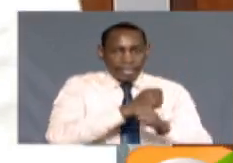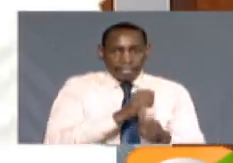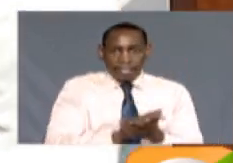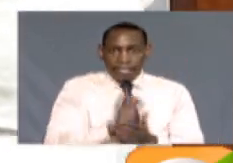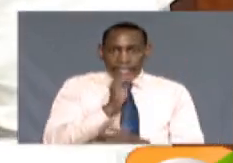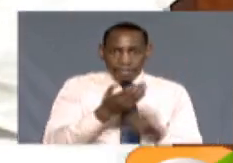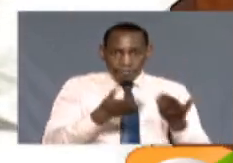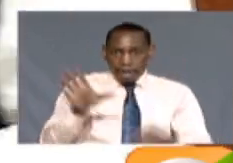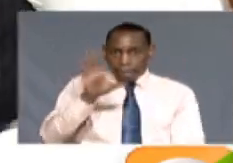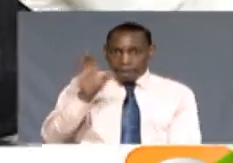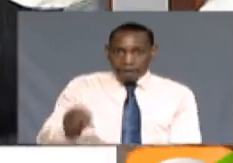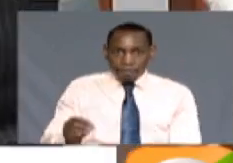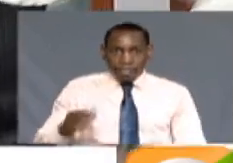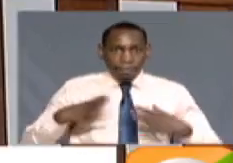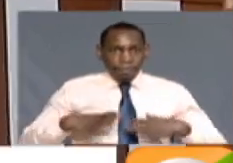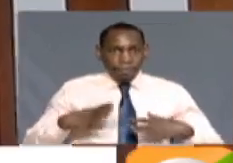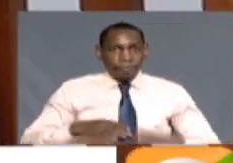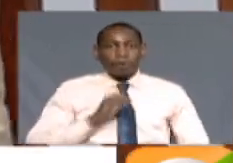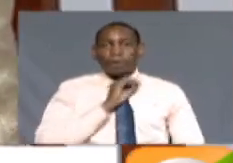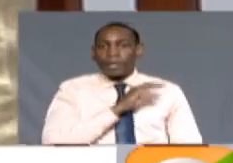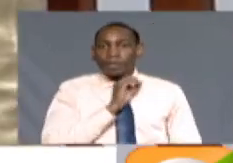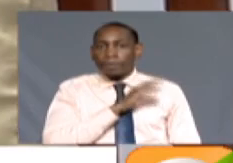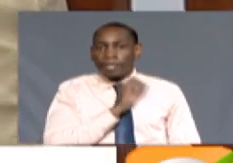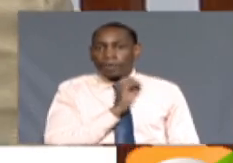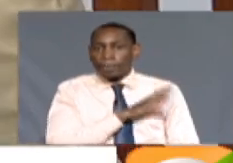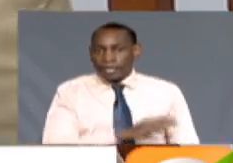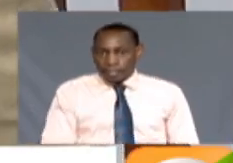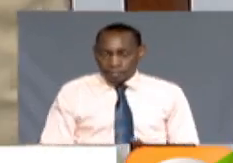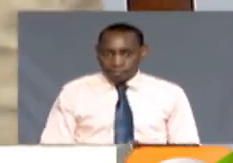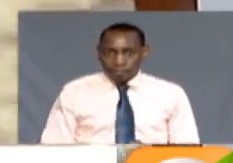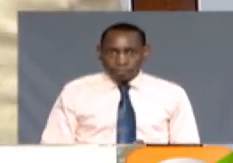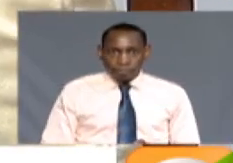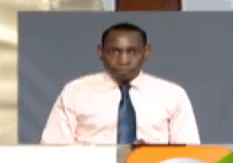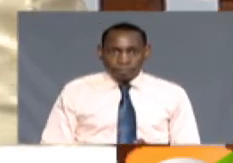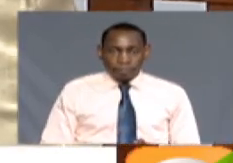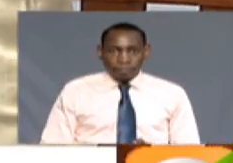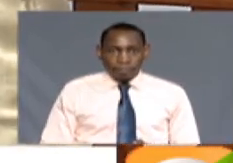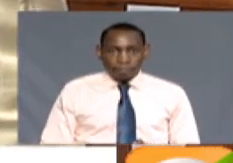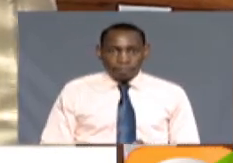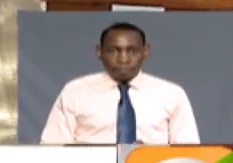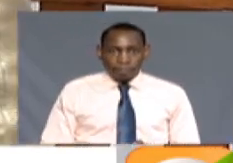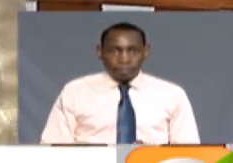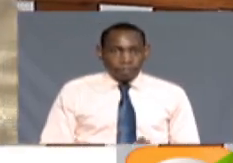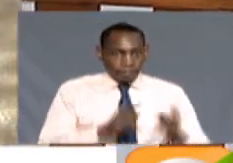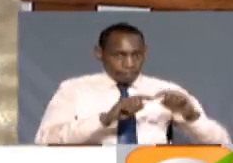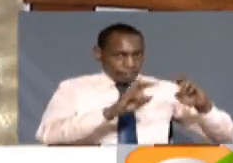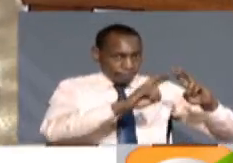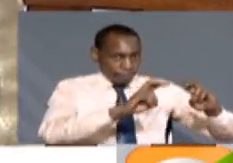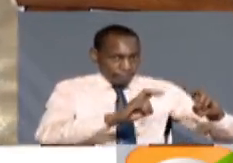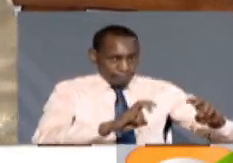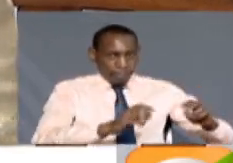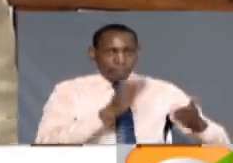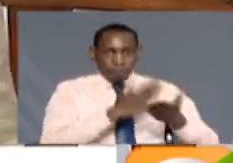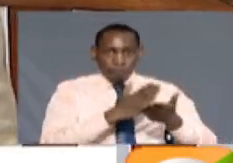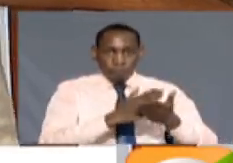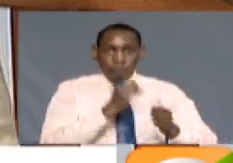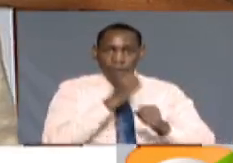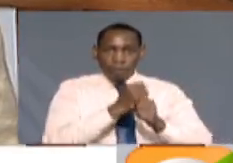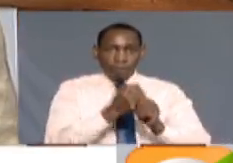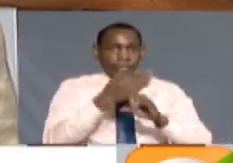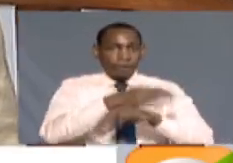in Africa, people would be making a lot of noise. Makele has been there for more. Go and check. She has been there for more than 20